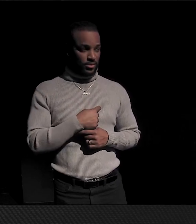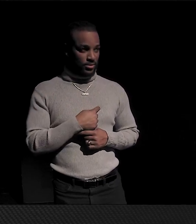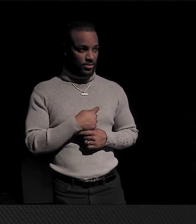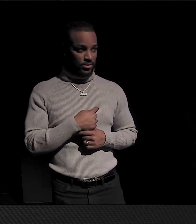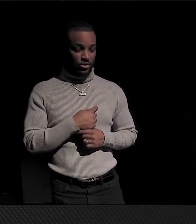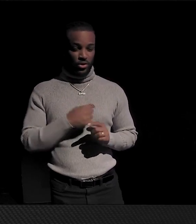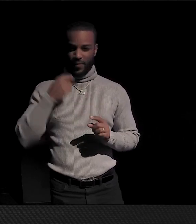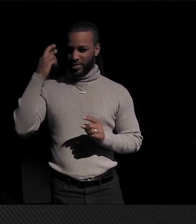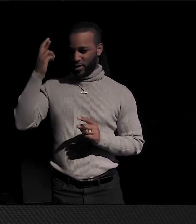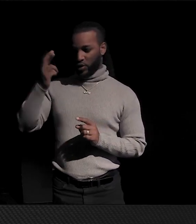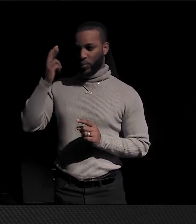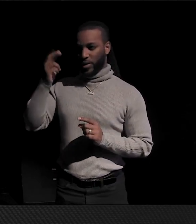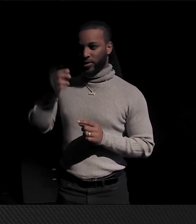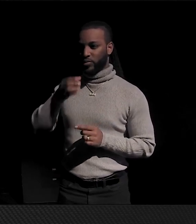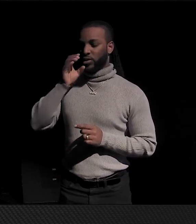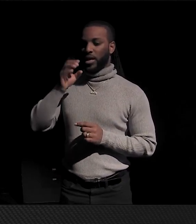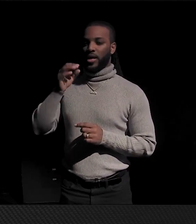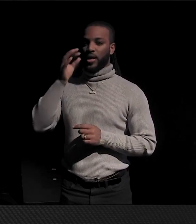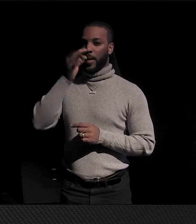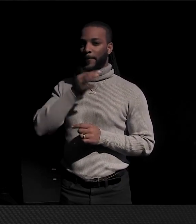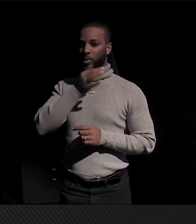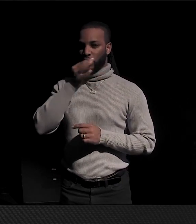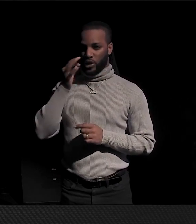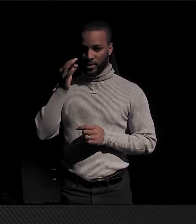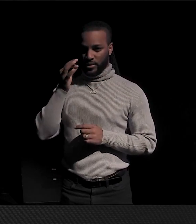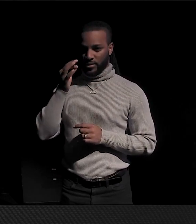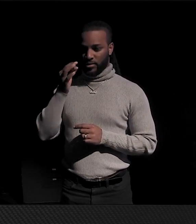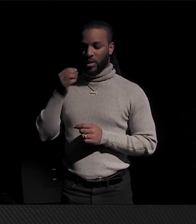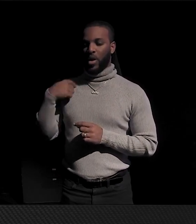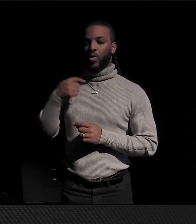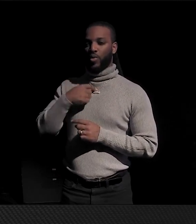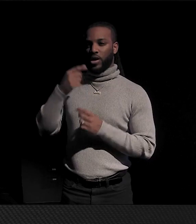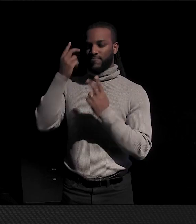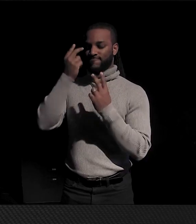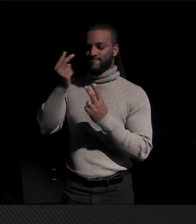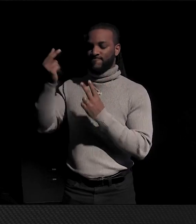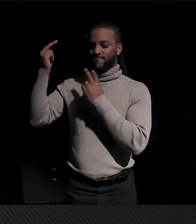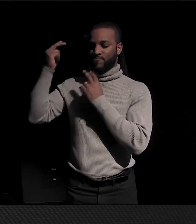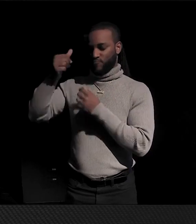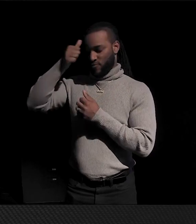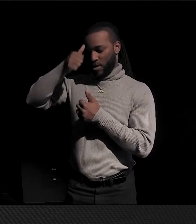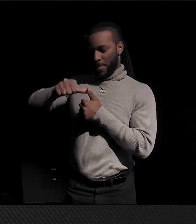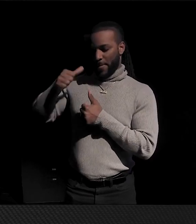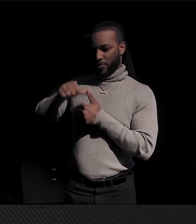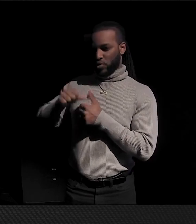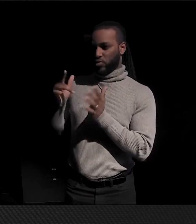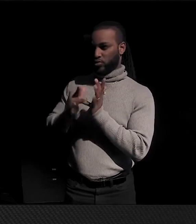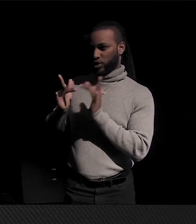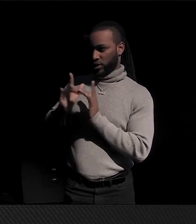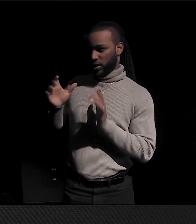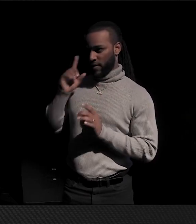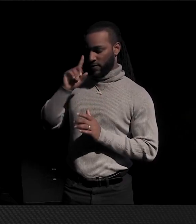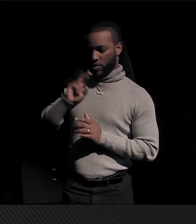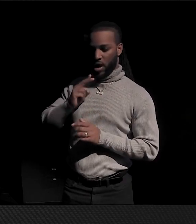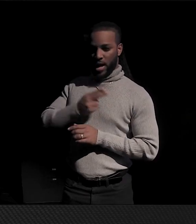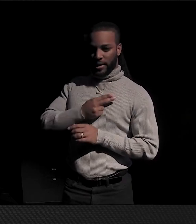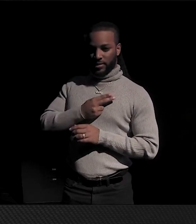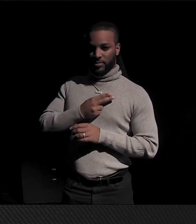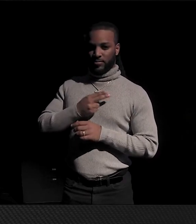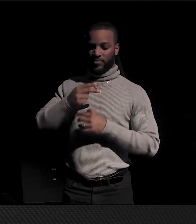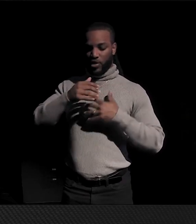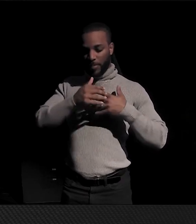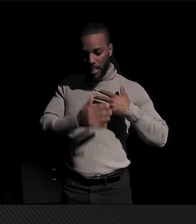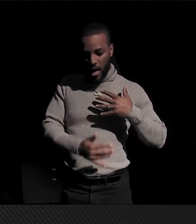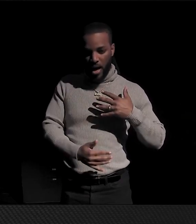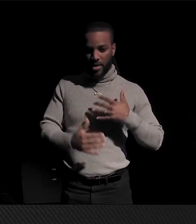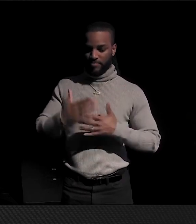And so the reason we take communion is because we remember what it was that Jesus did for us, right? His blood that was shed, his body that was